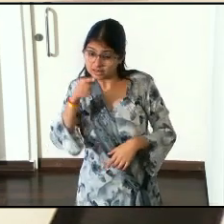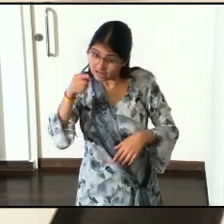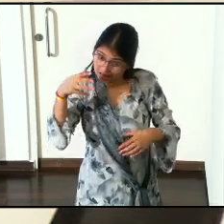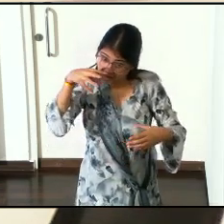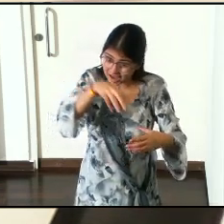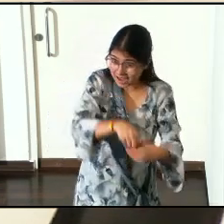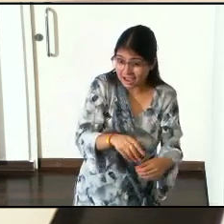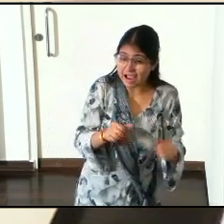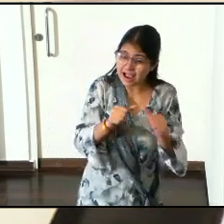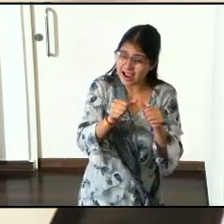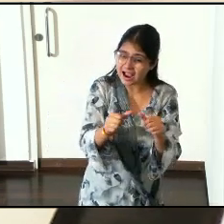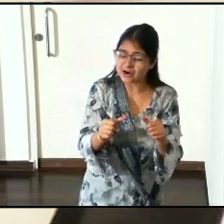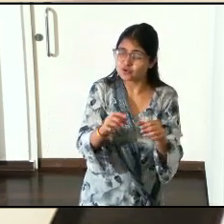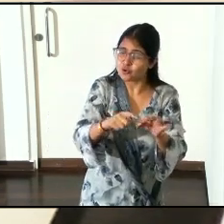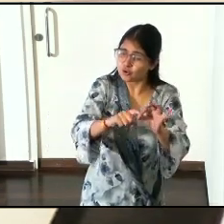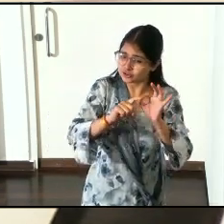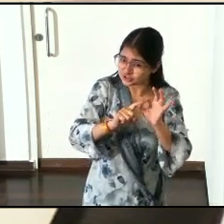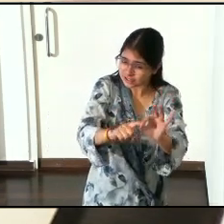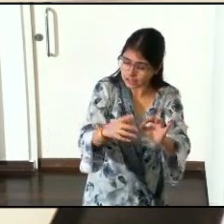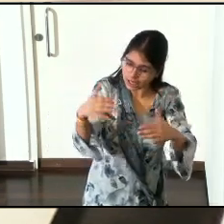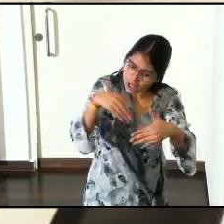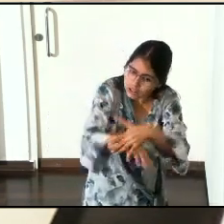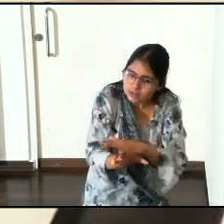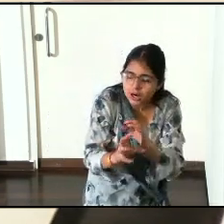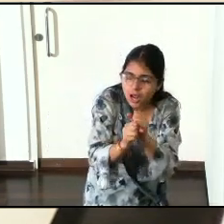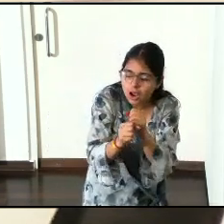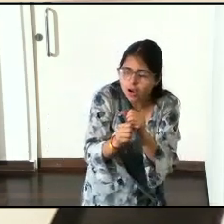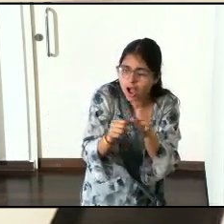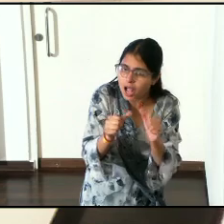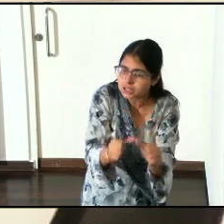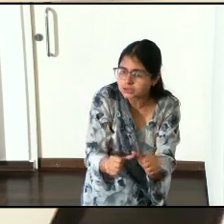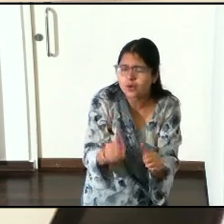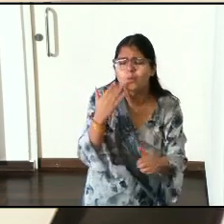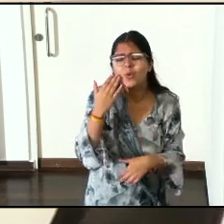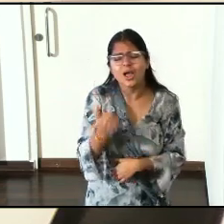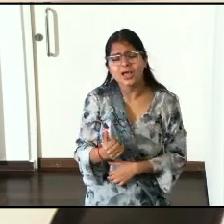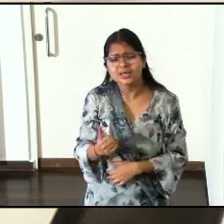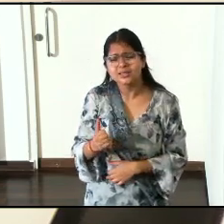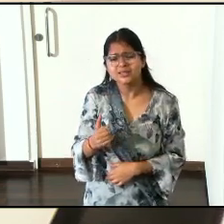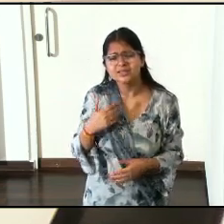question itself, because what it tells us is that